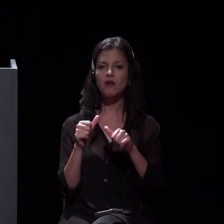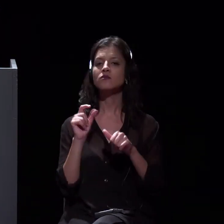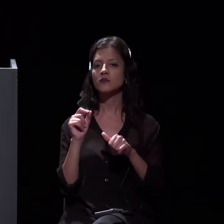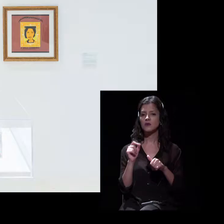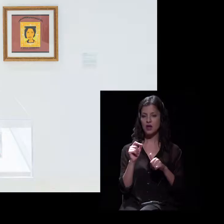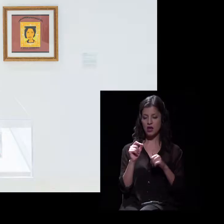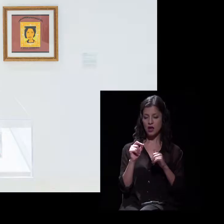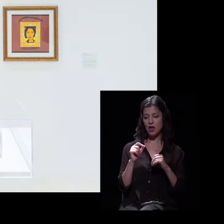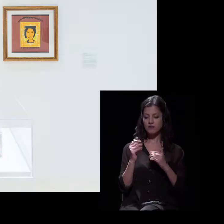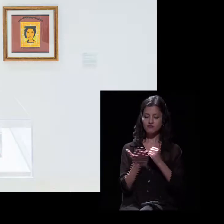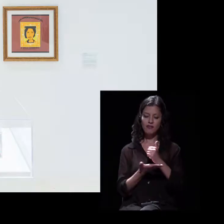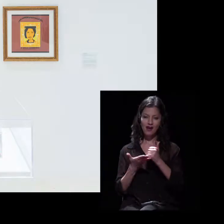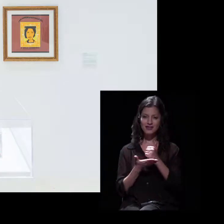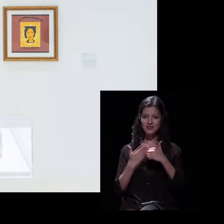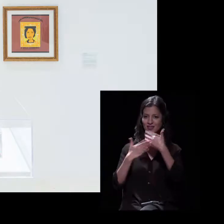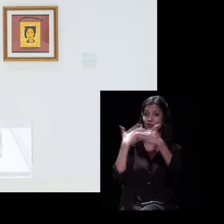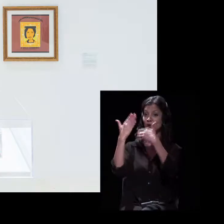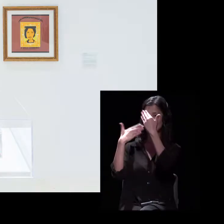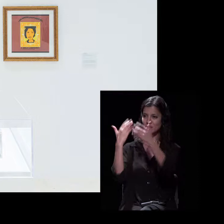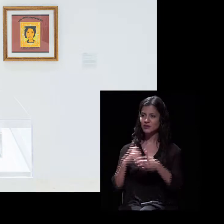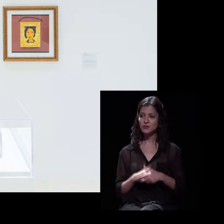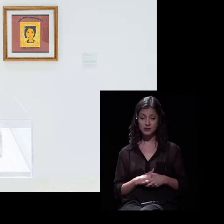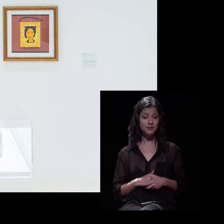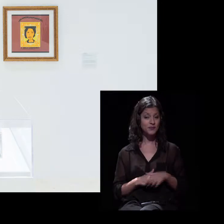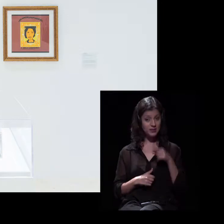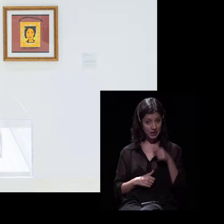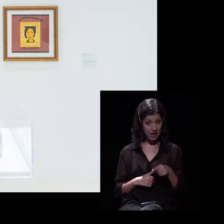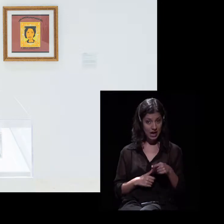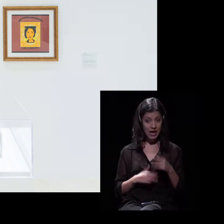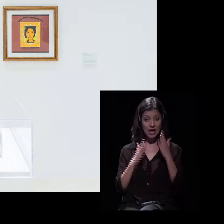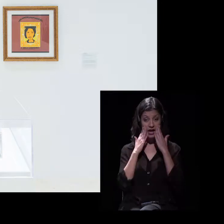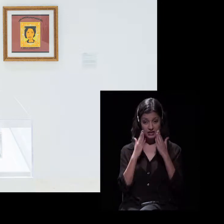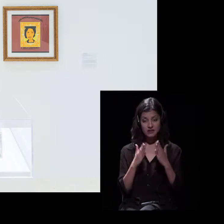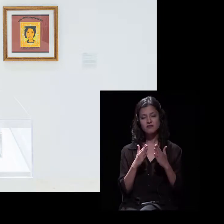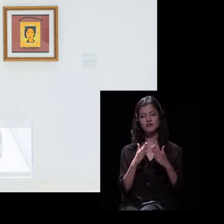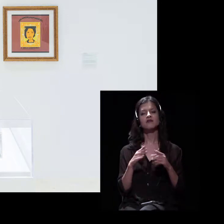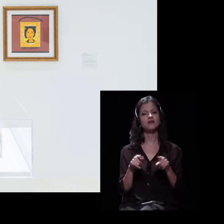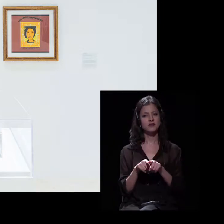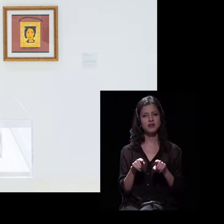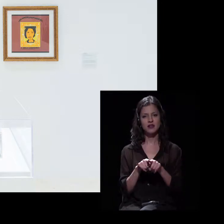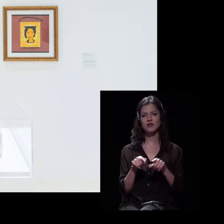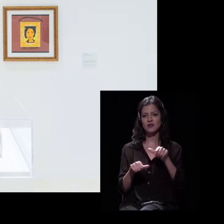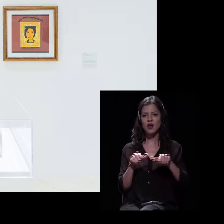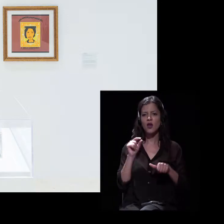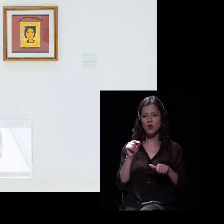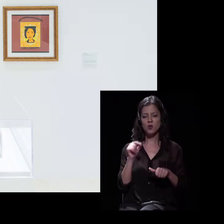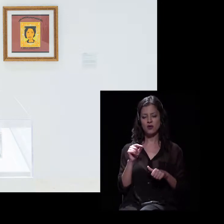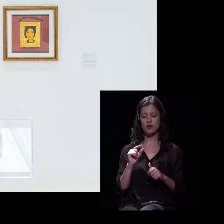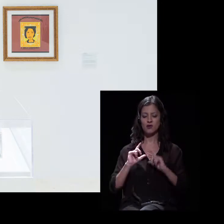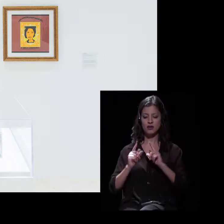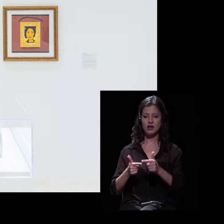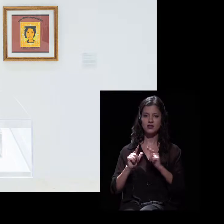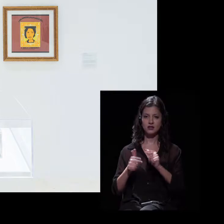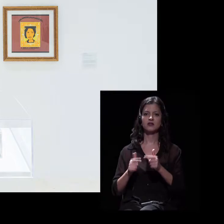this aesthetic break also entailed the renewal and transformation of the constructive tradition under a new set of parameters during the